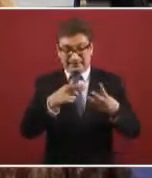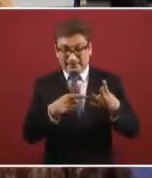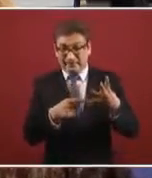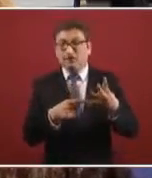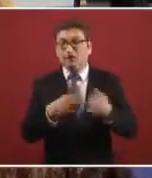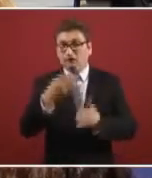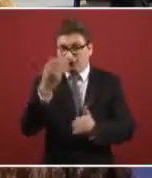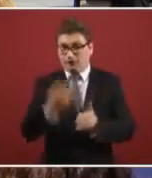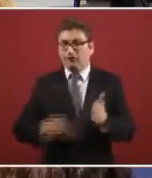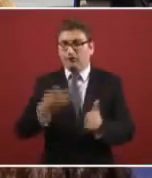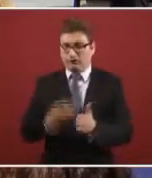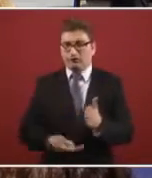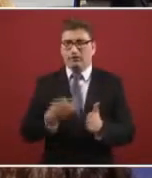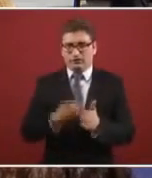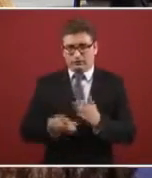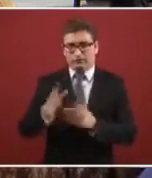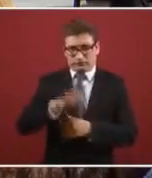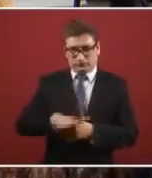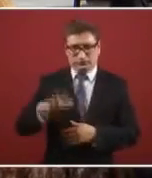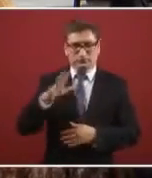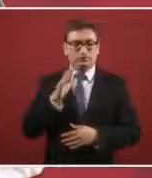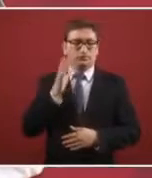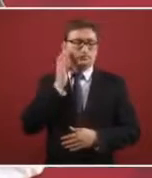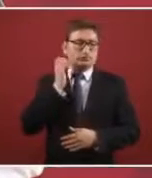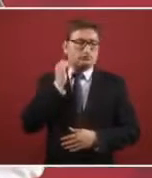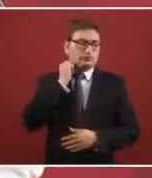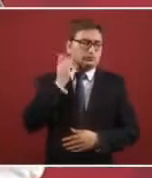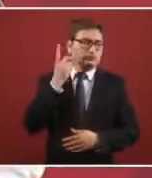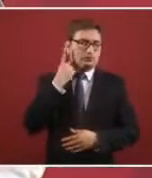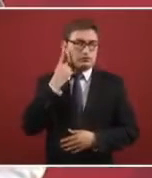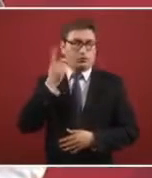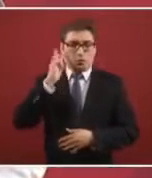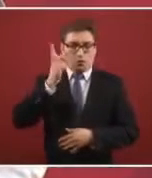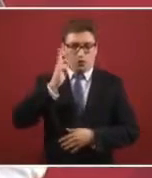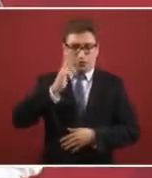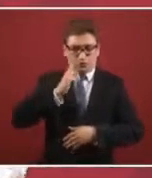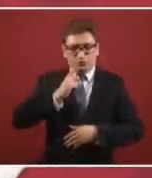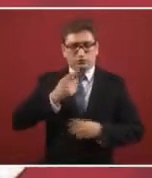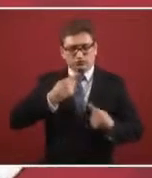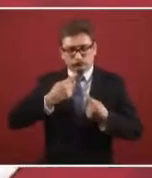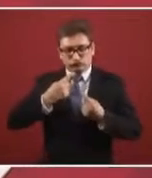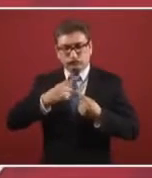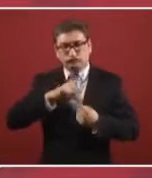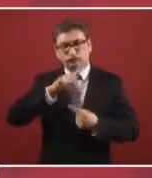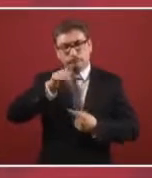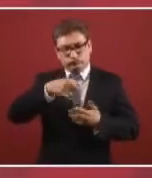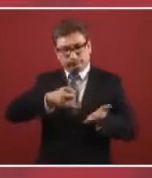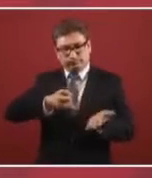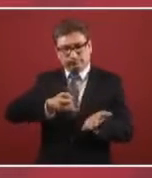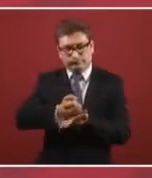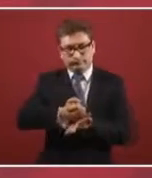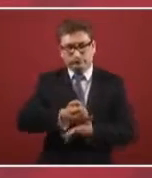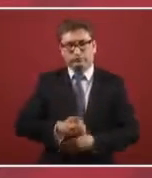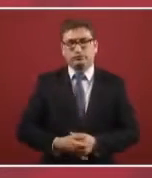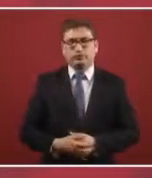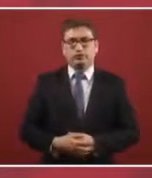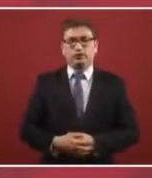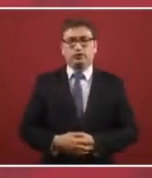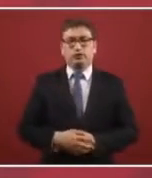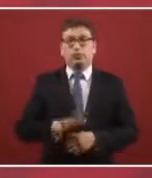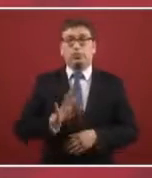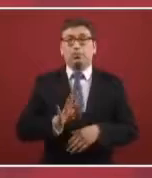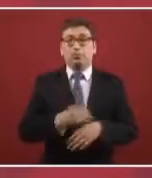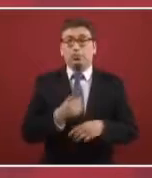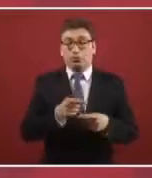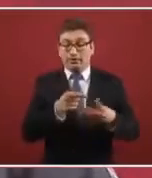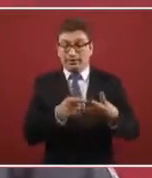is pending. sí, que también ojalá y That hopefully se apruebe, they will approve it shortly, porque eso nos va a ayudar